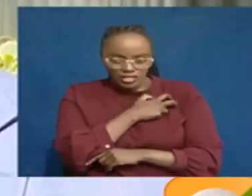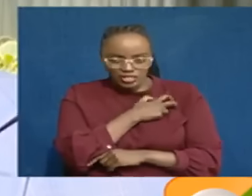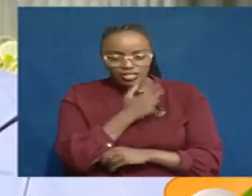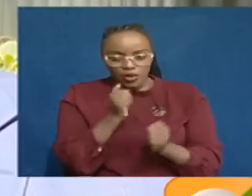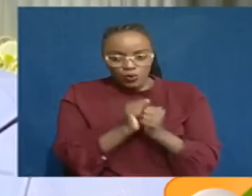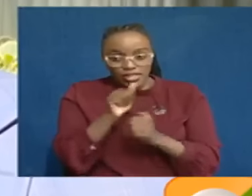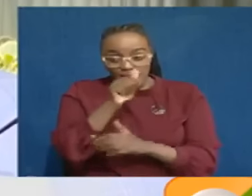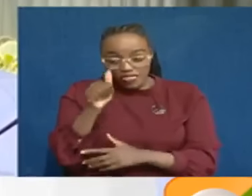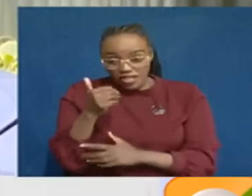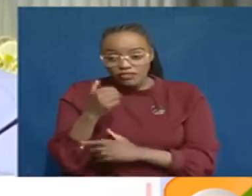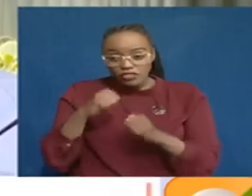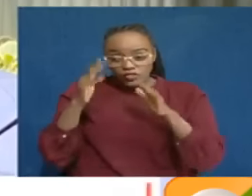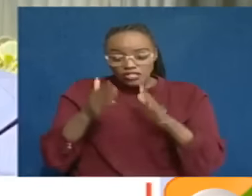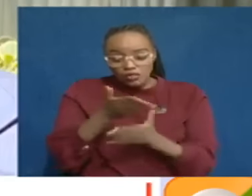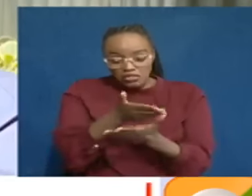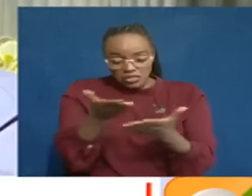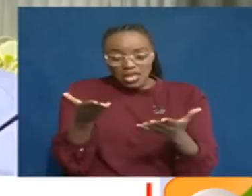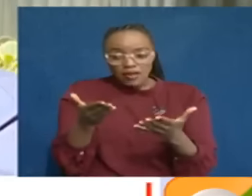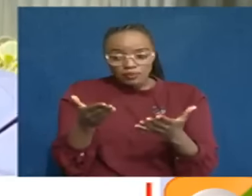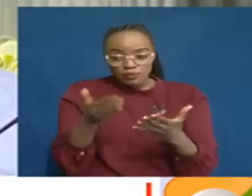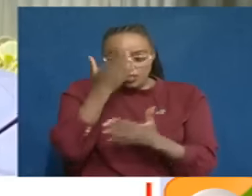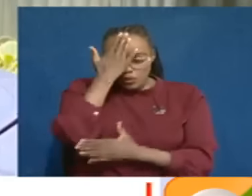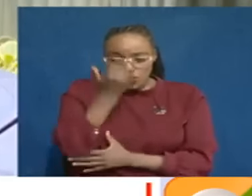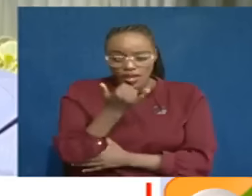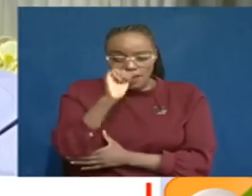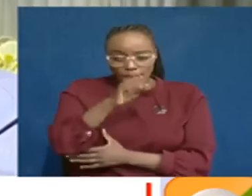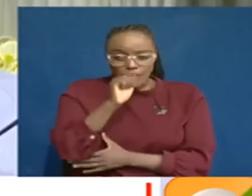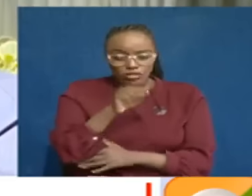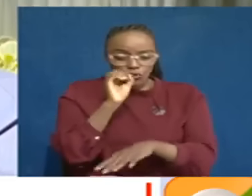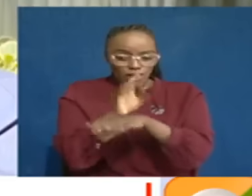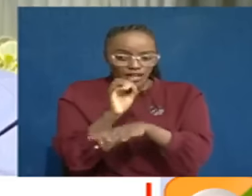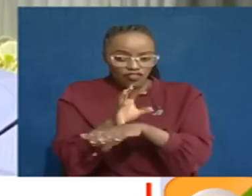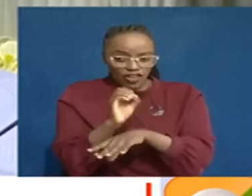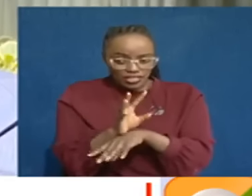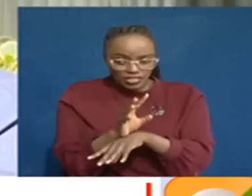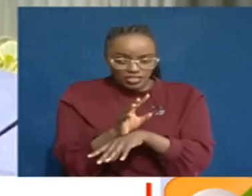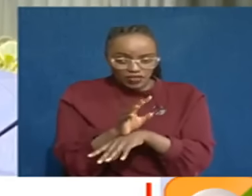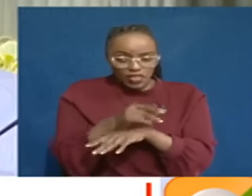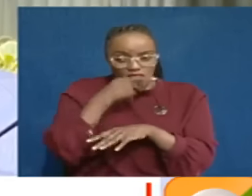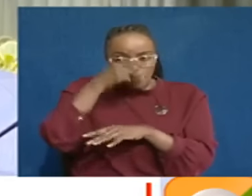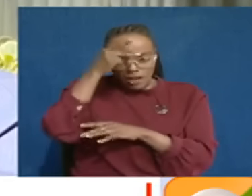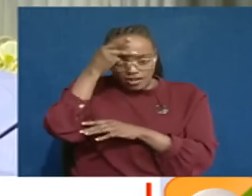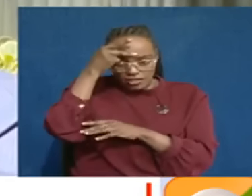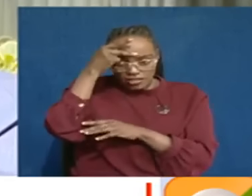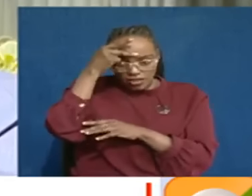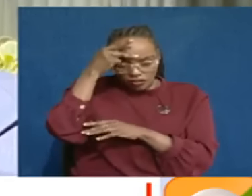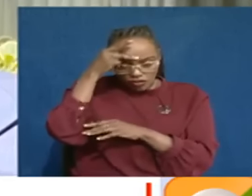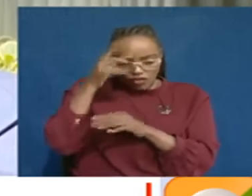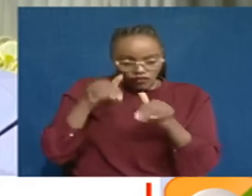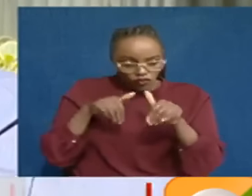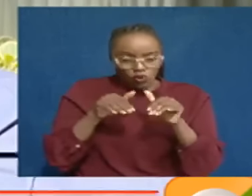officers who are on the ground so that we can advise the parents